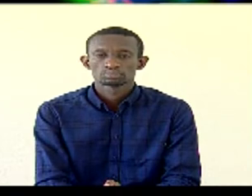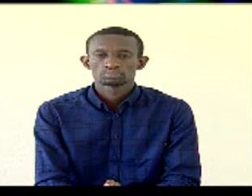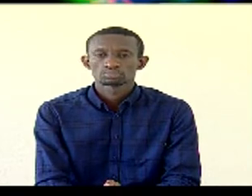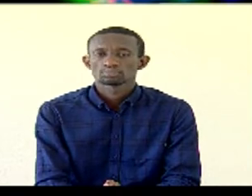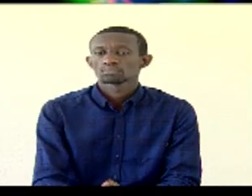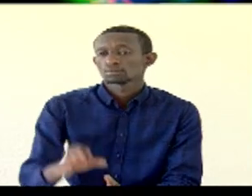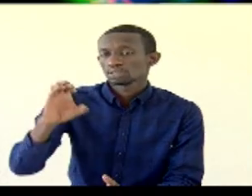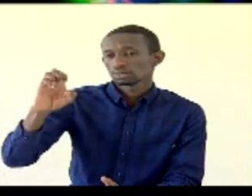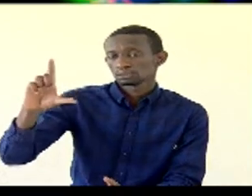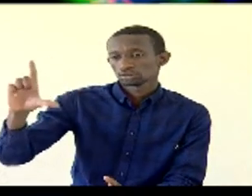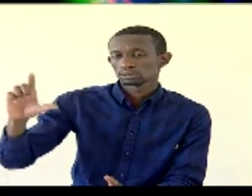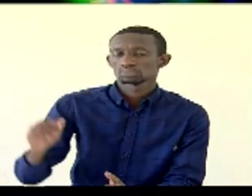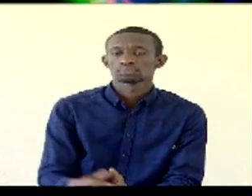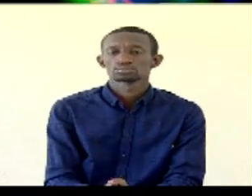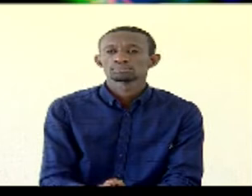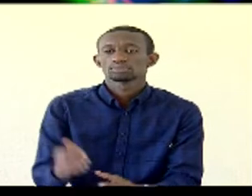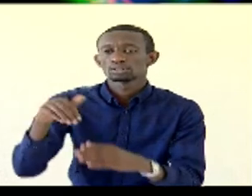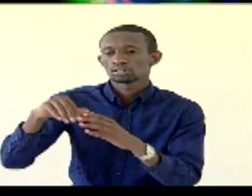cells contain chromosomes.